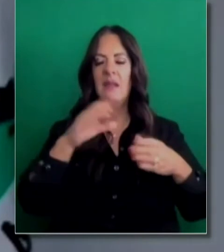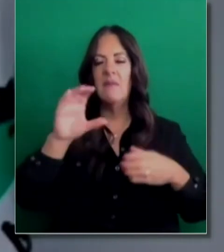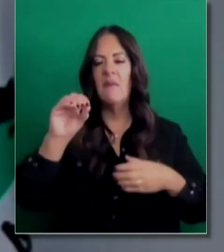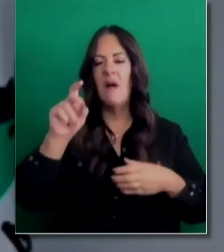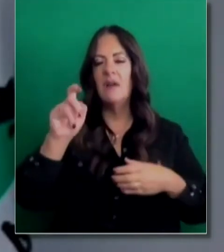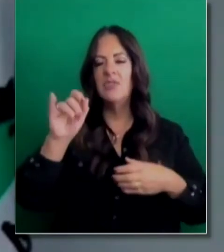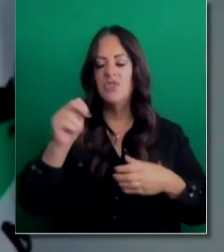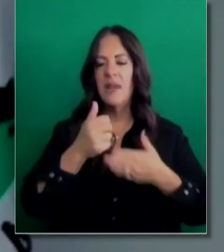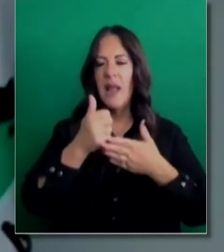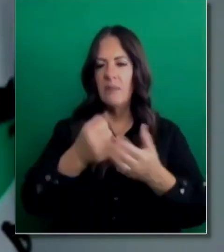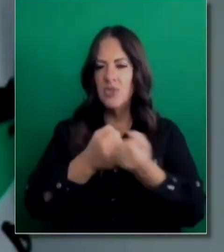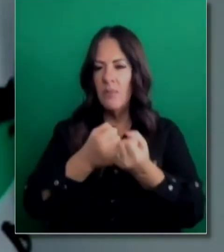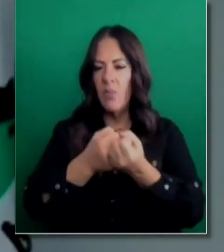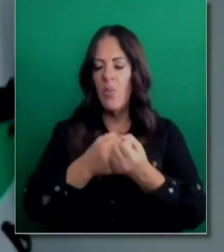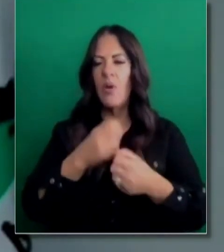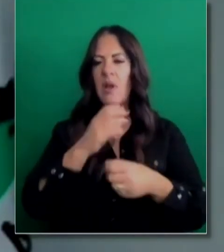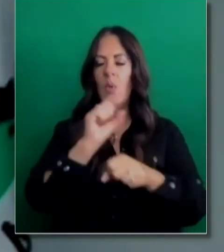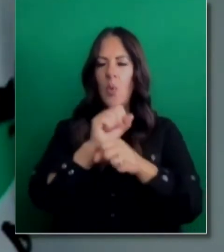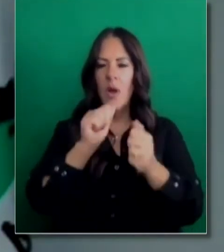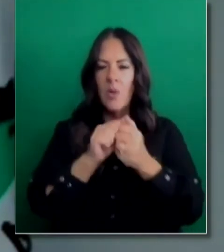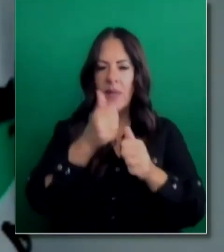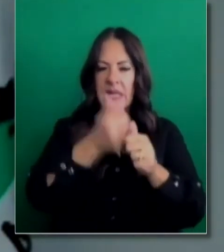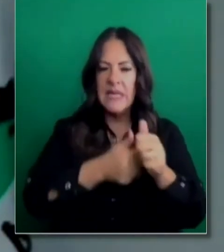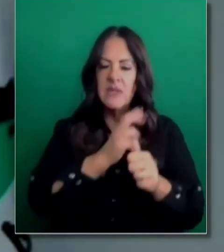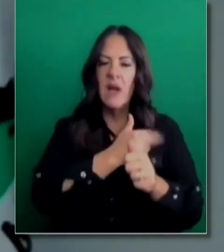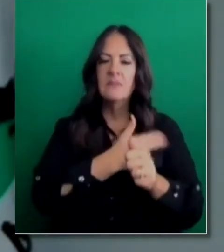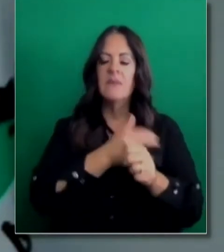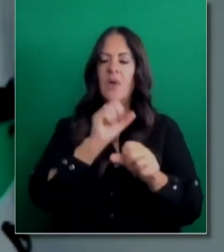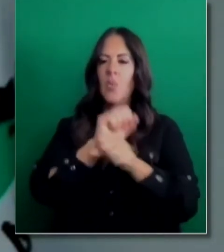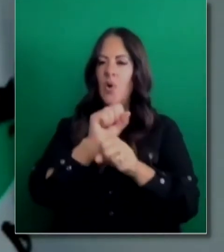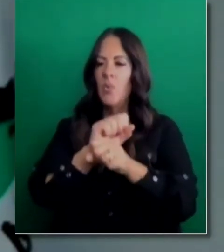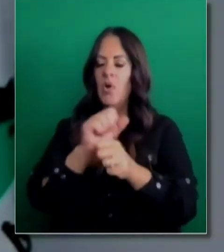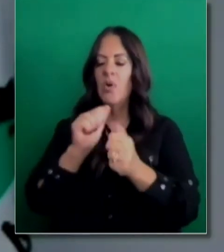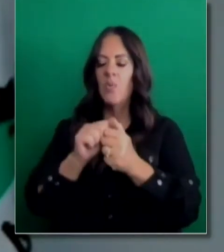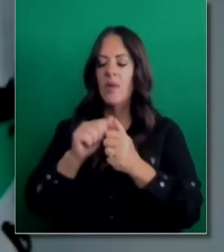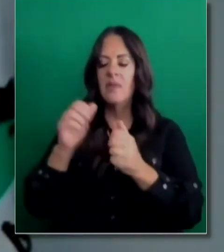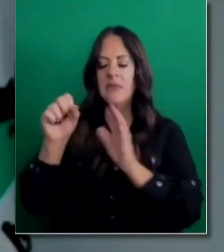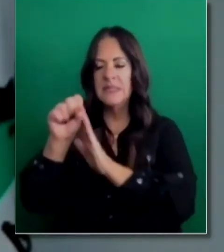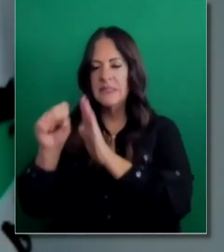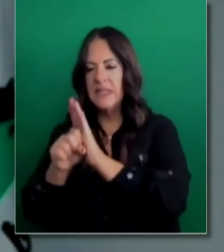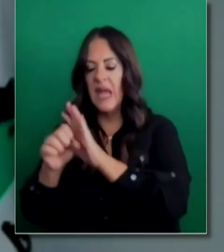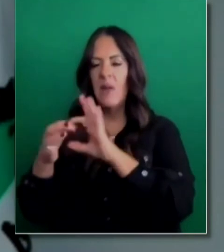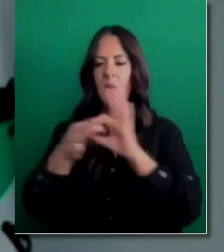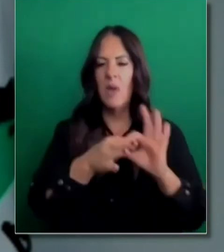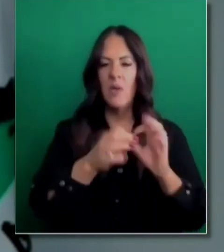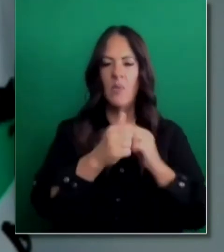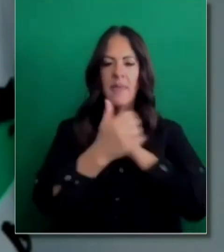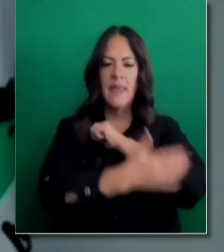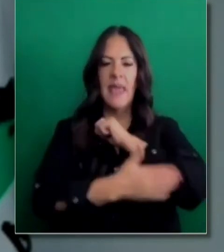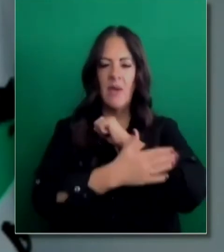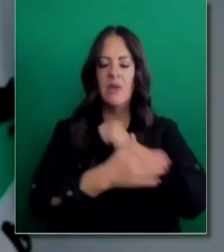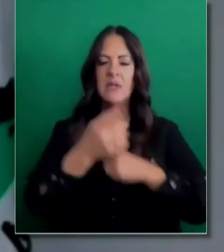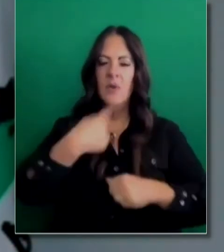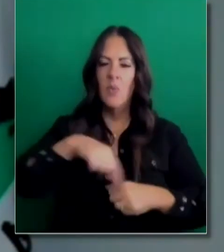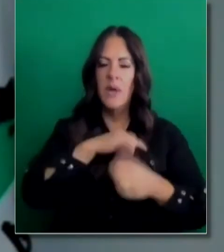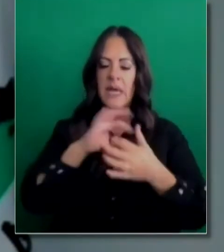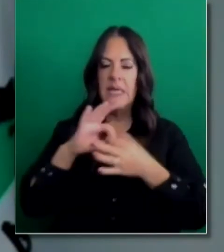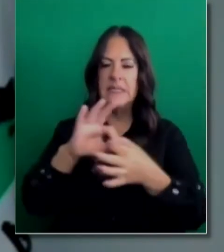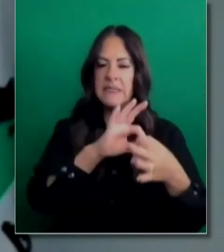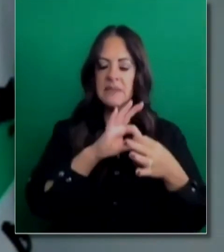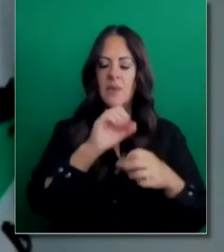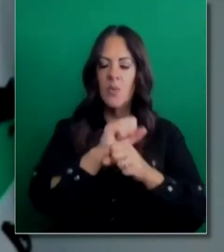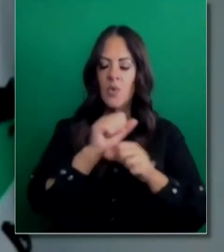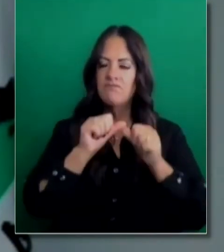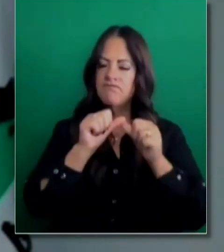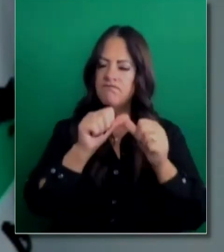really hand-to-hand work with our counties and our hospitals at the local level is going to carry us through the next couple of weeks. But